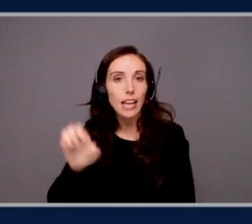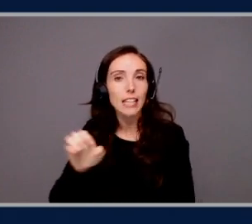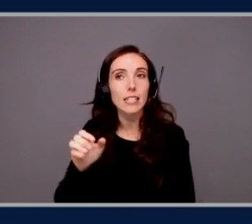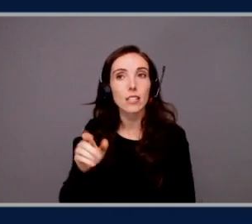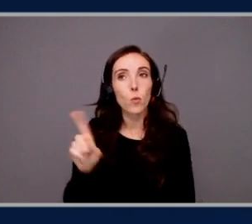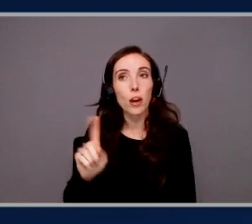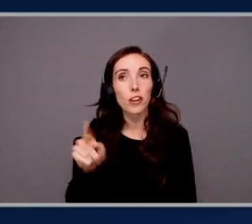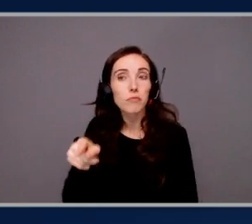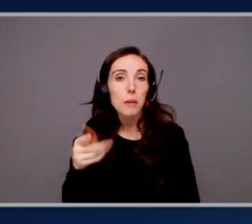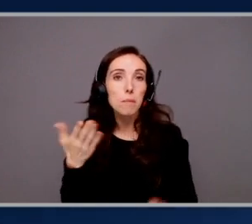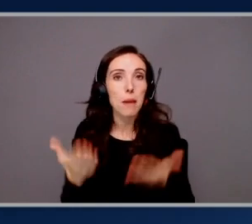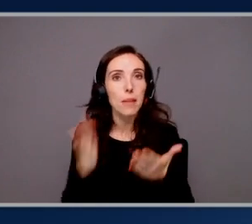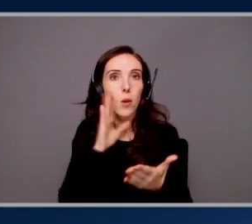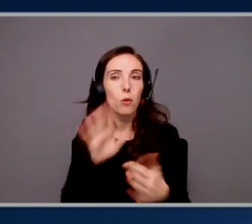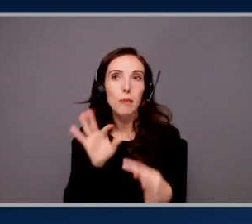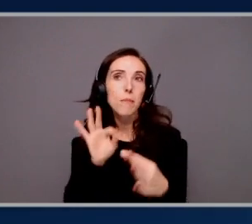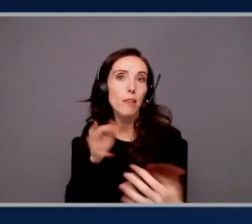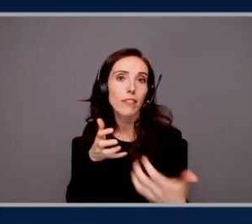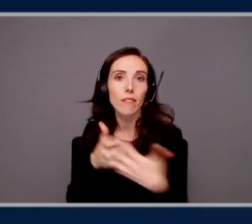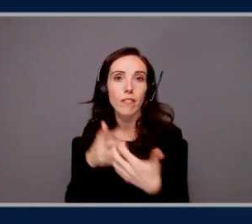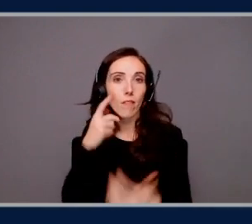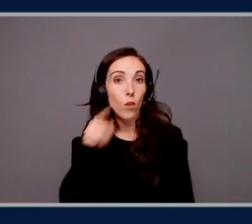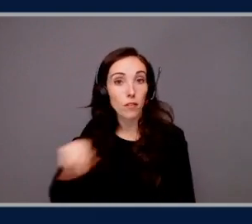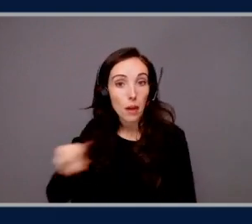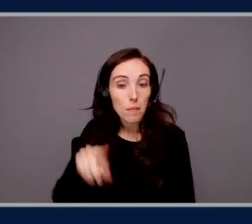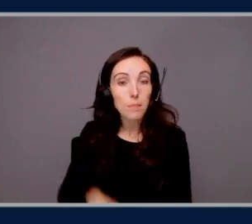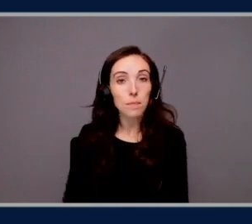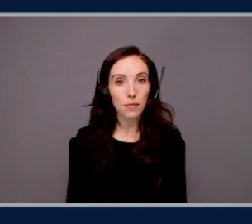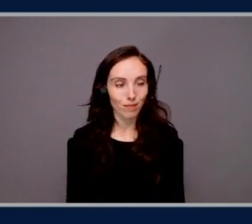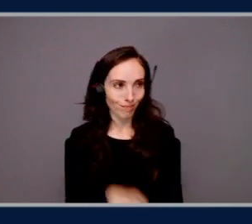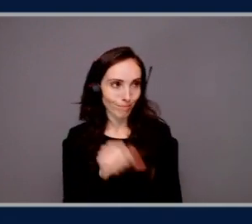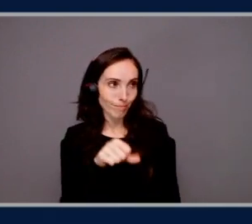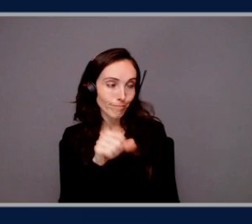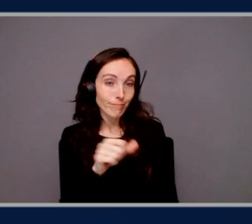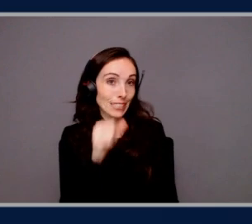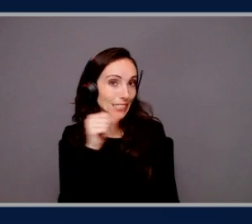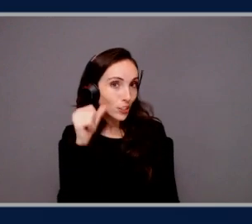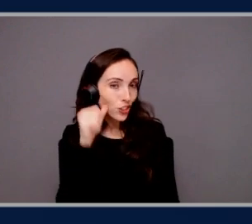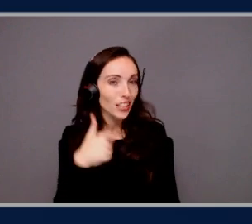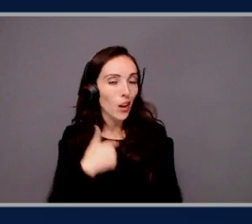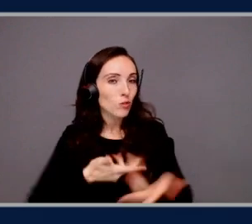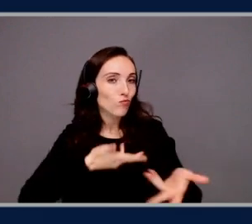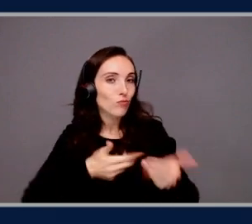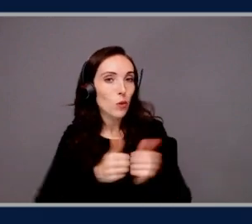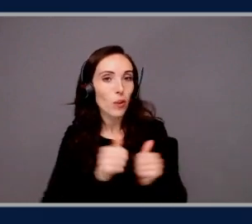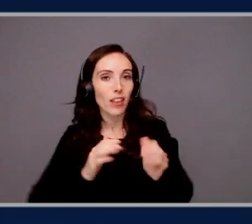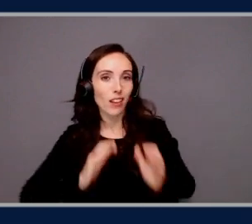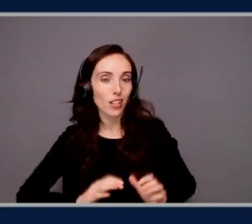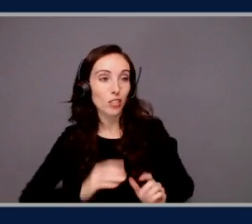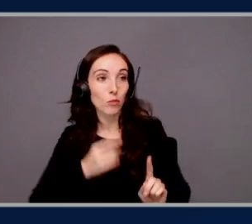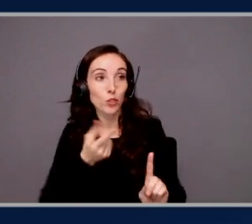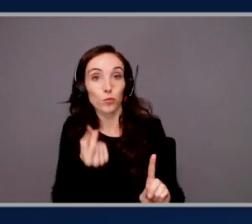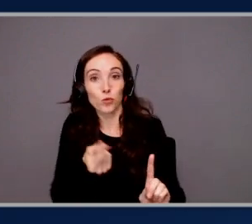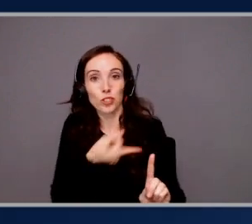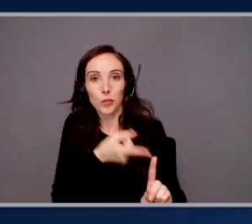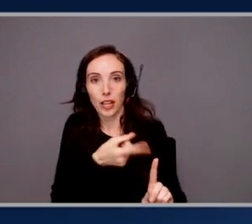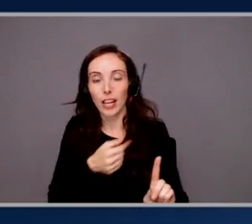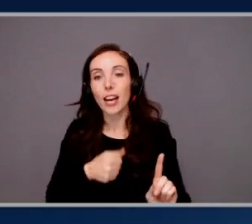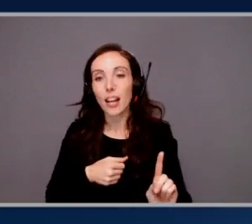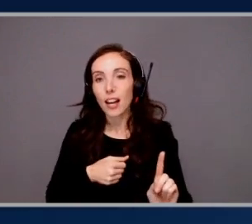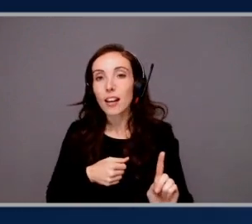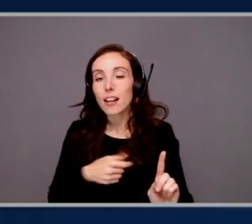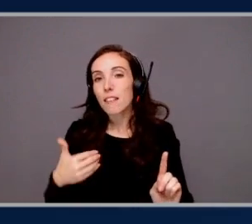that you think this will be perfect for? Yeah, I was talking to one of the customers yesterday, where what they are doing is they